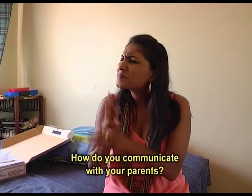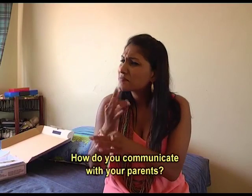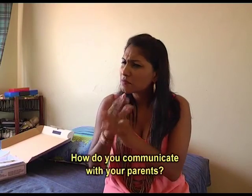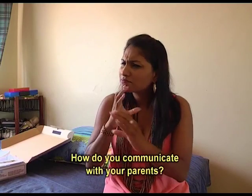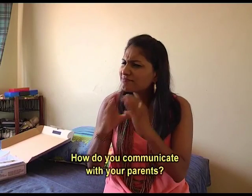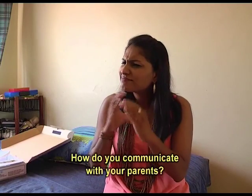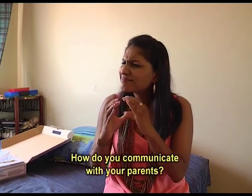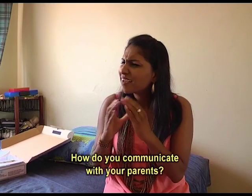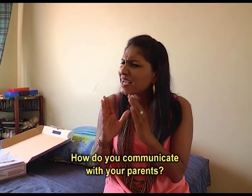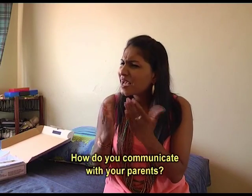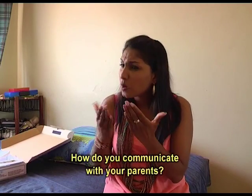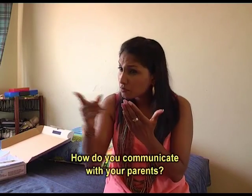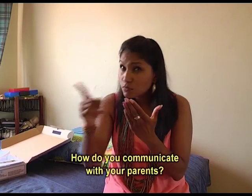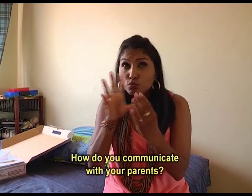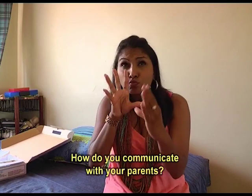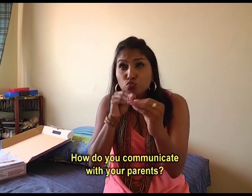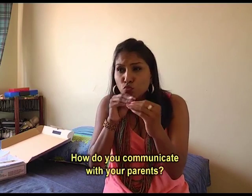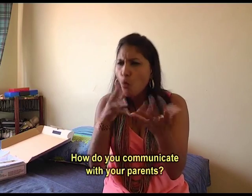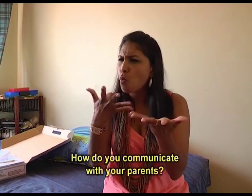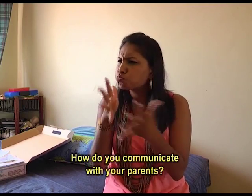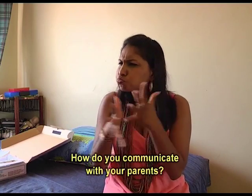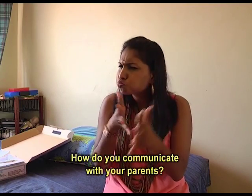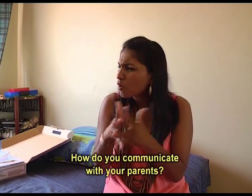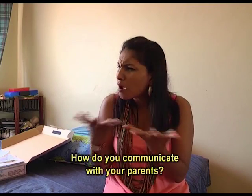How do you communicate with your parents?